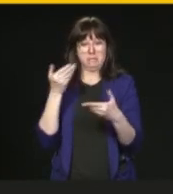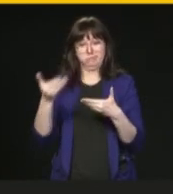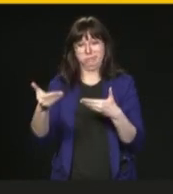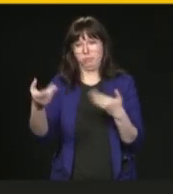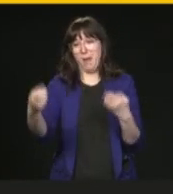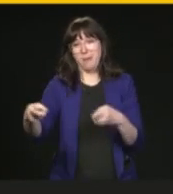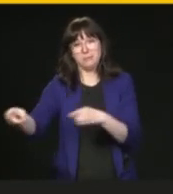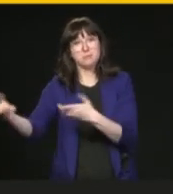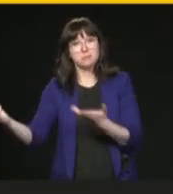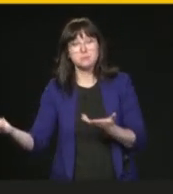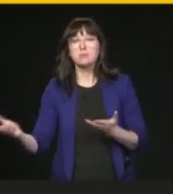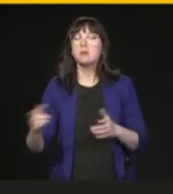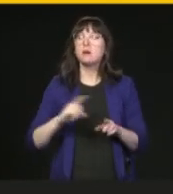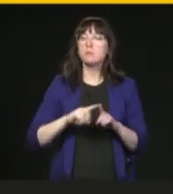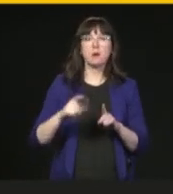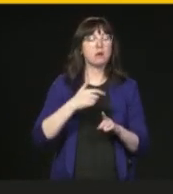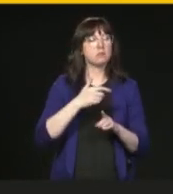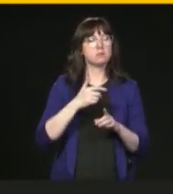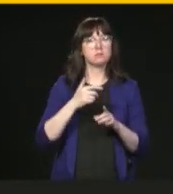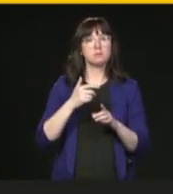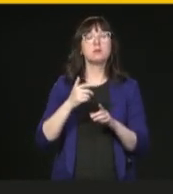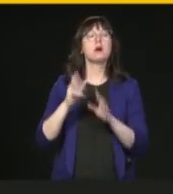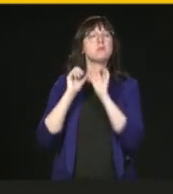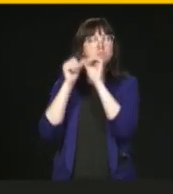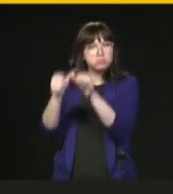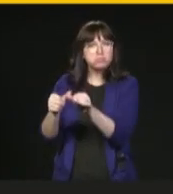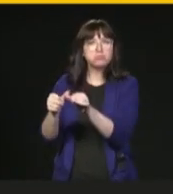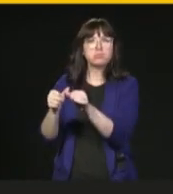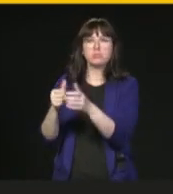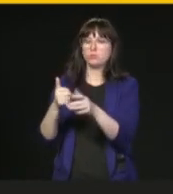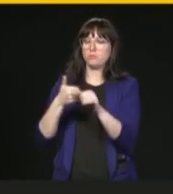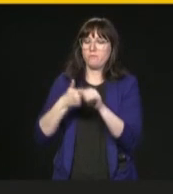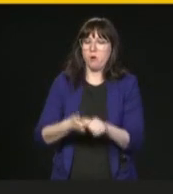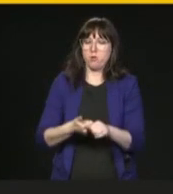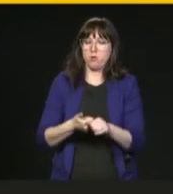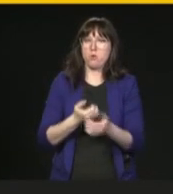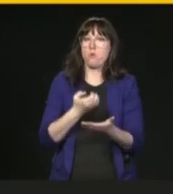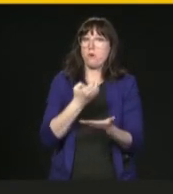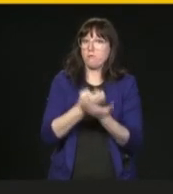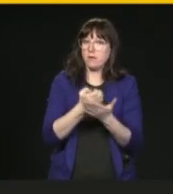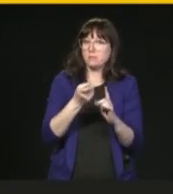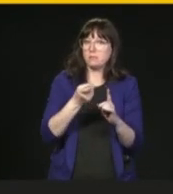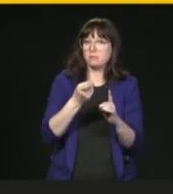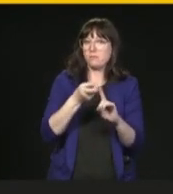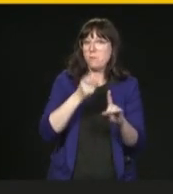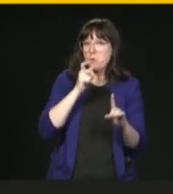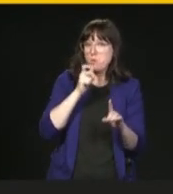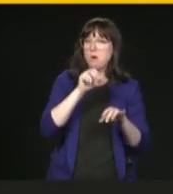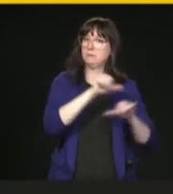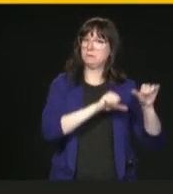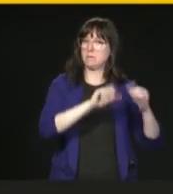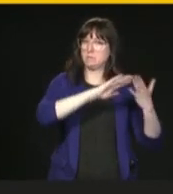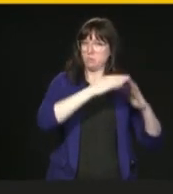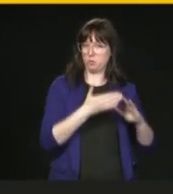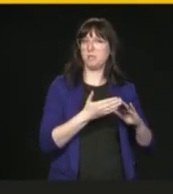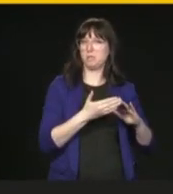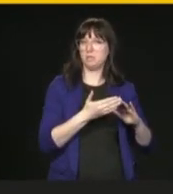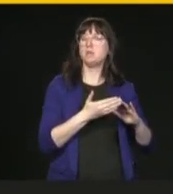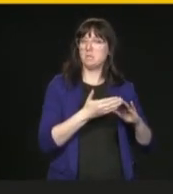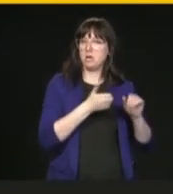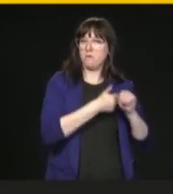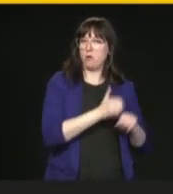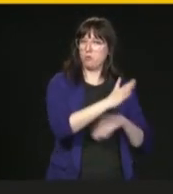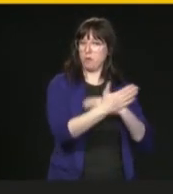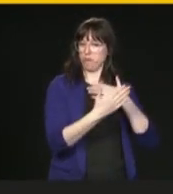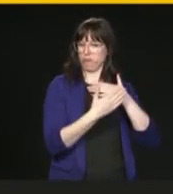necessary. But we will be continuing to follow the best advice of the scientific community on doing what is necessary